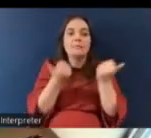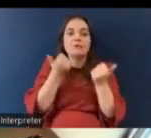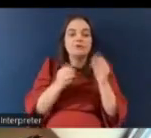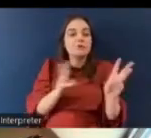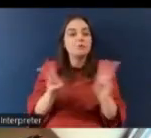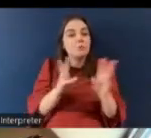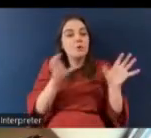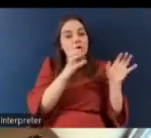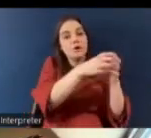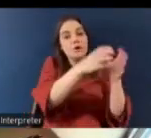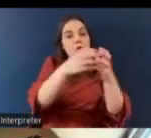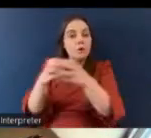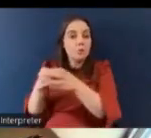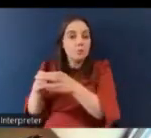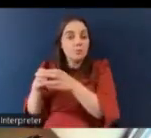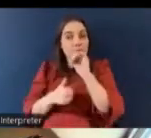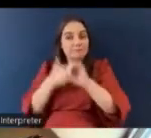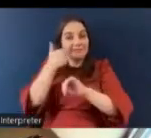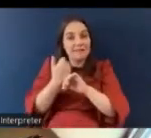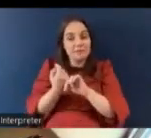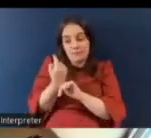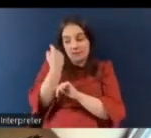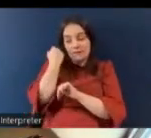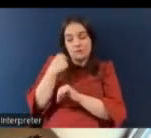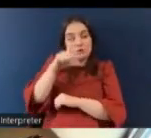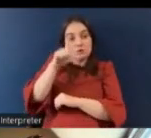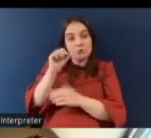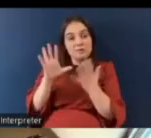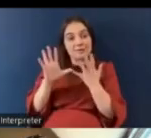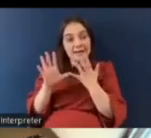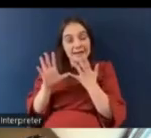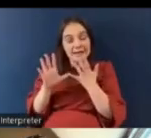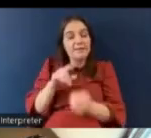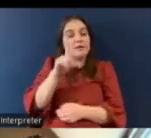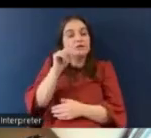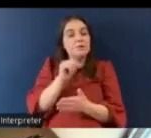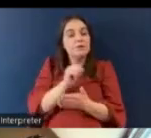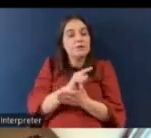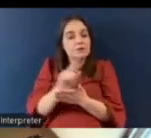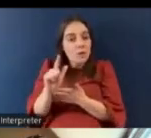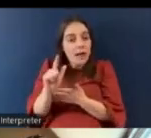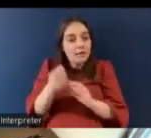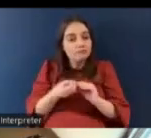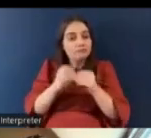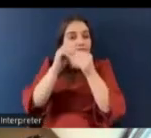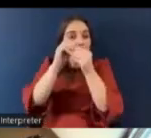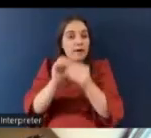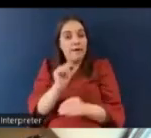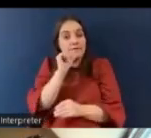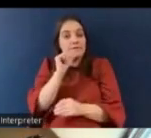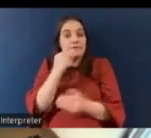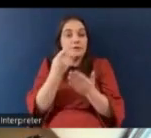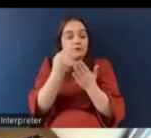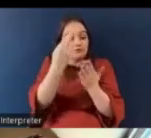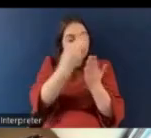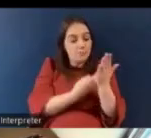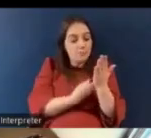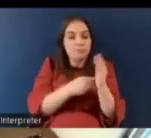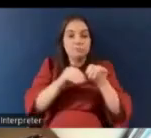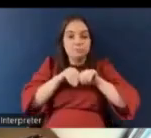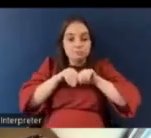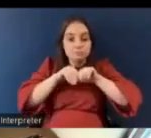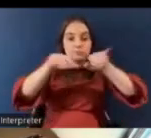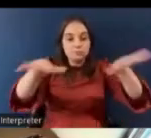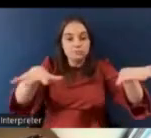group back in 2010. And in 2012, we produced our first publication on